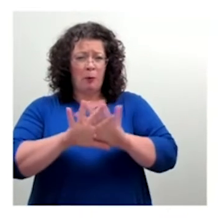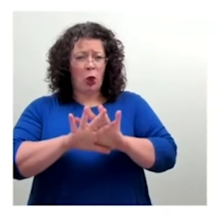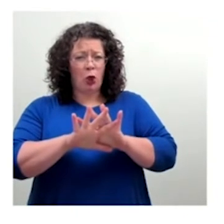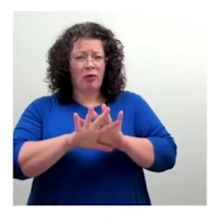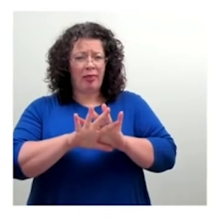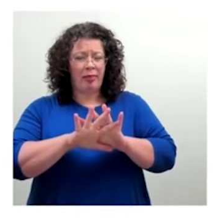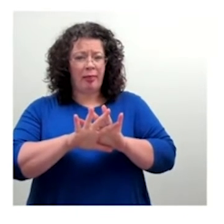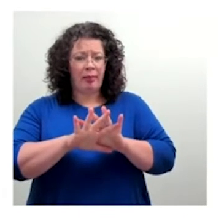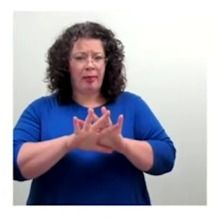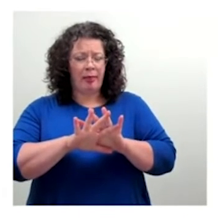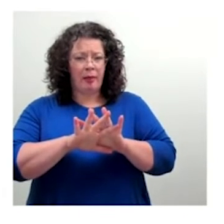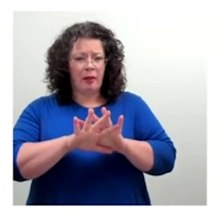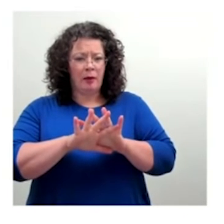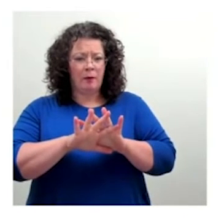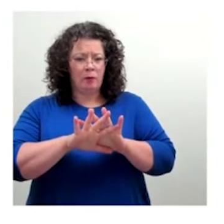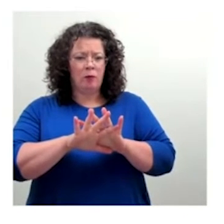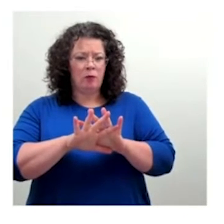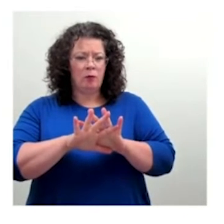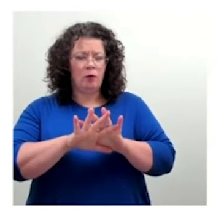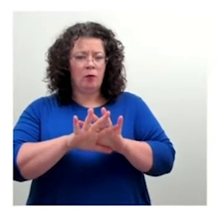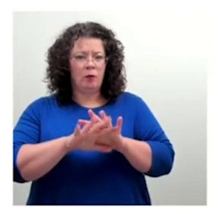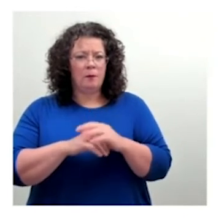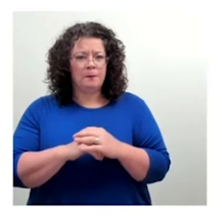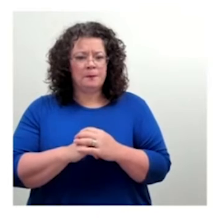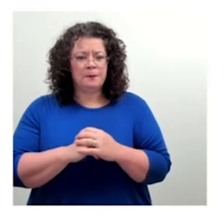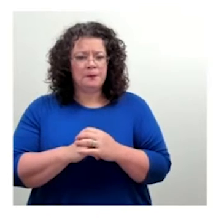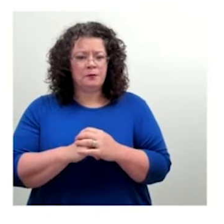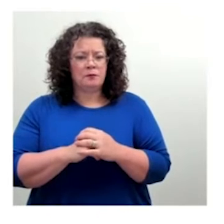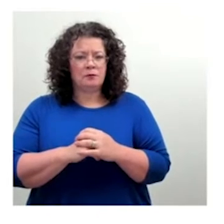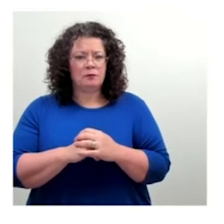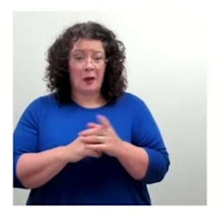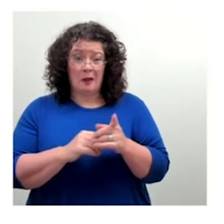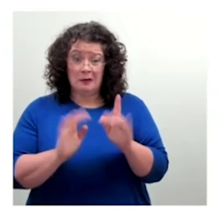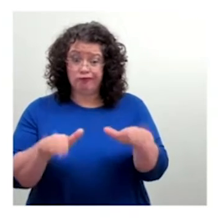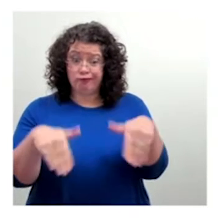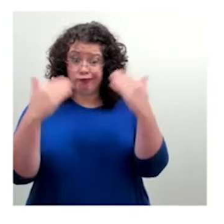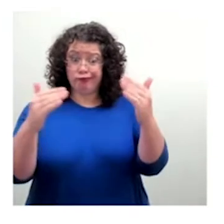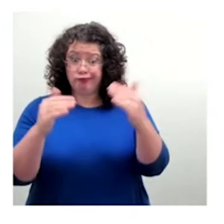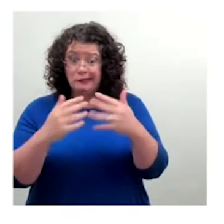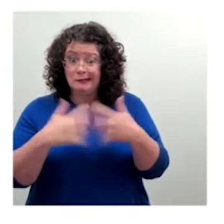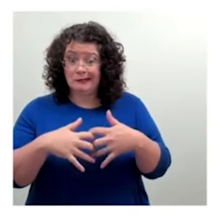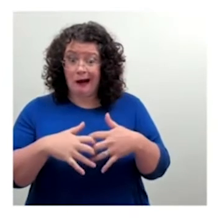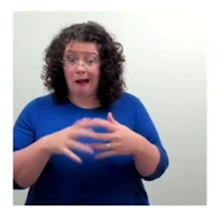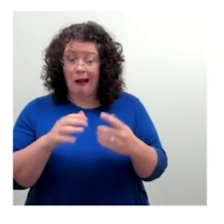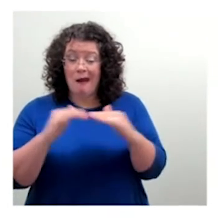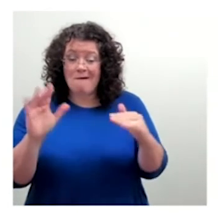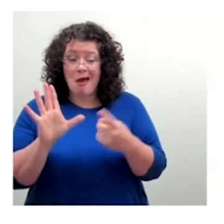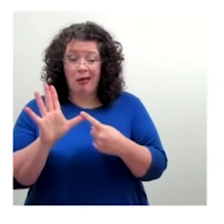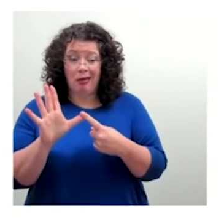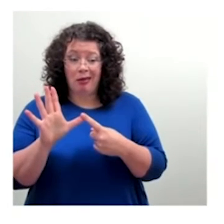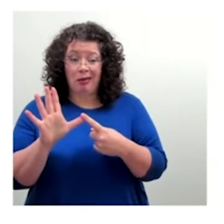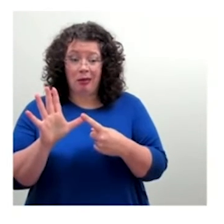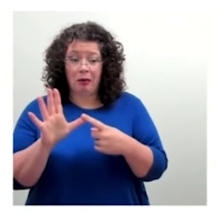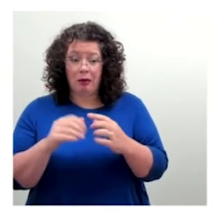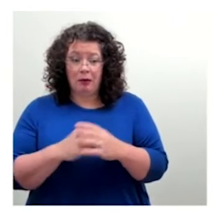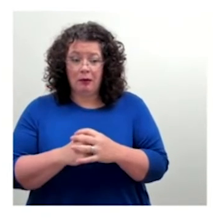So this is our kind of entry level calibrated version of the check, where really all we're saying is, will these details